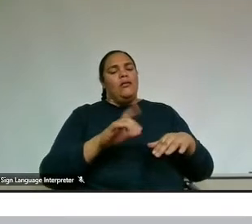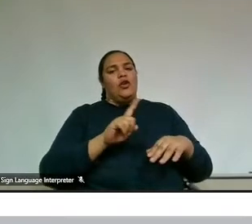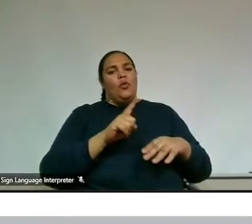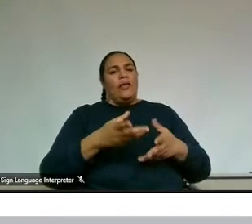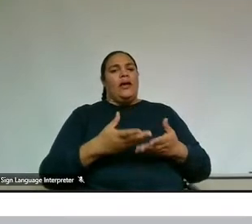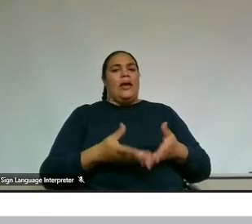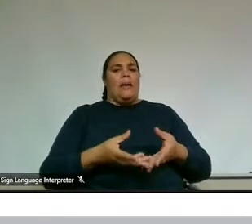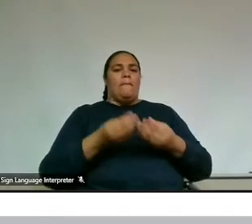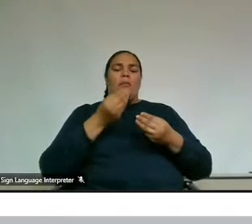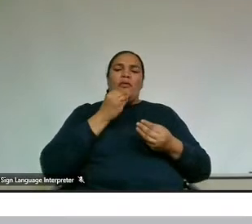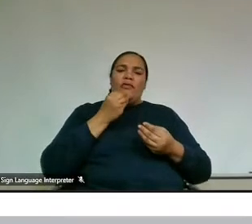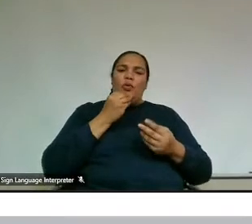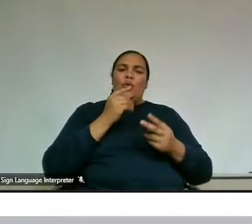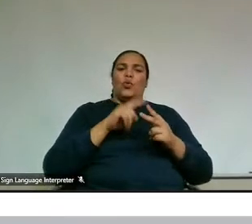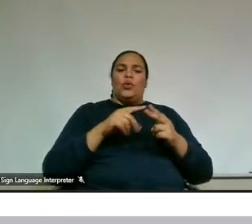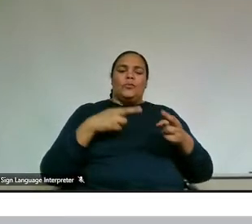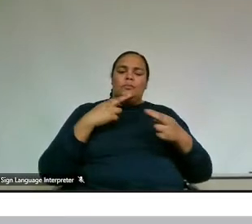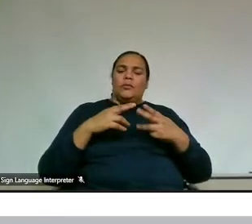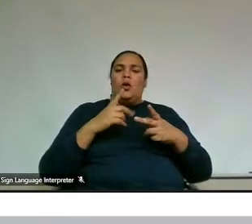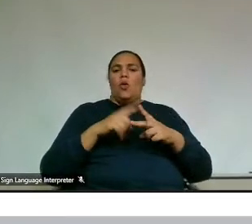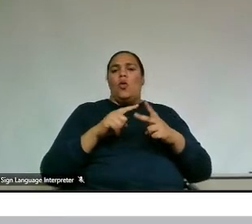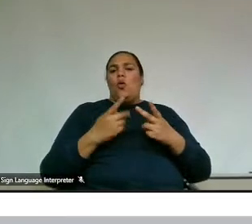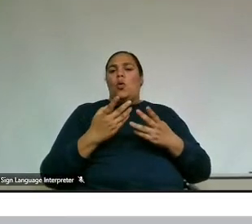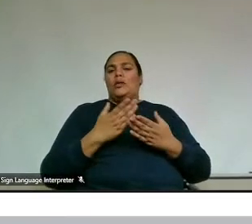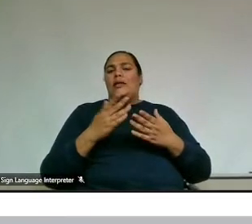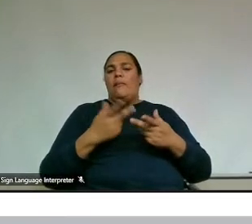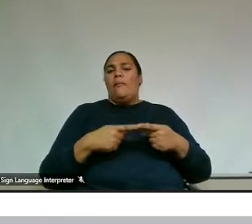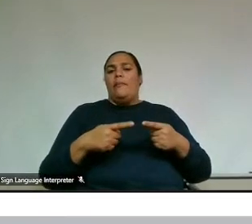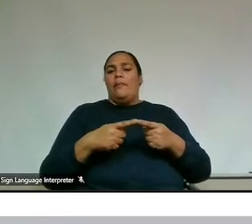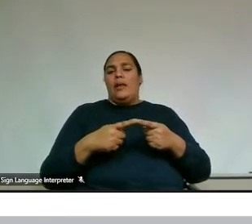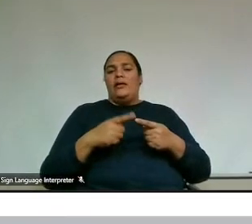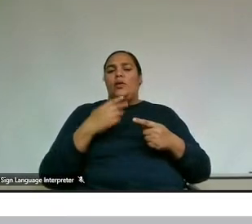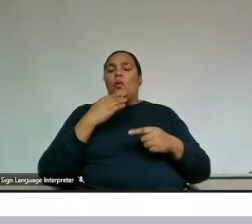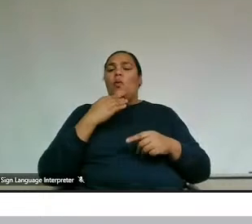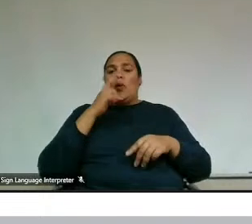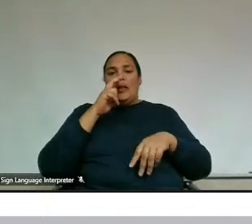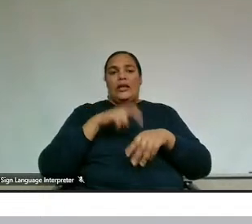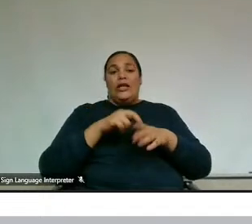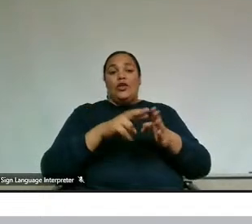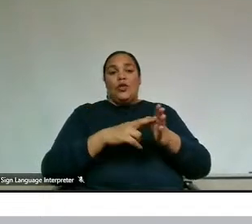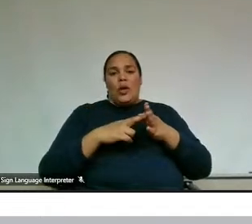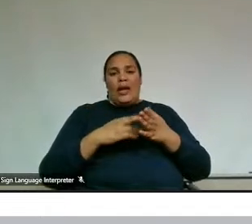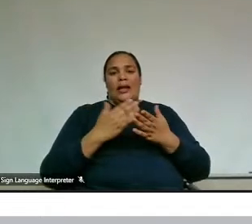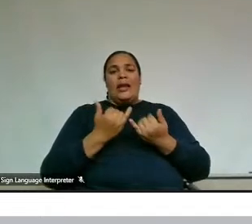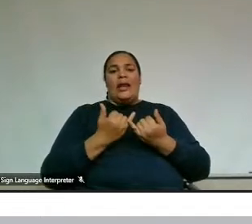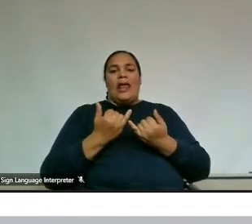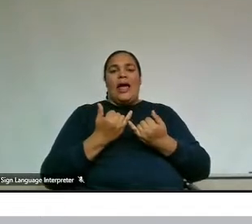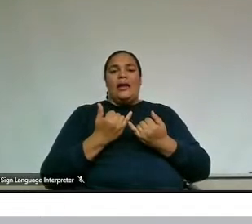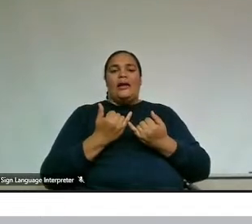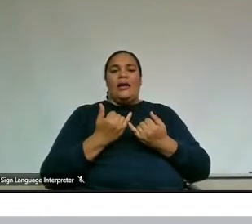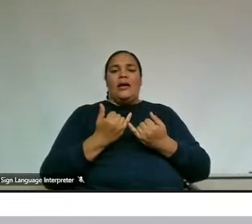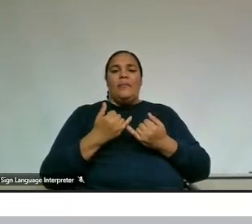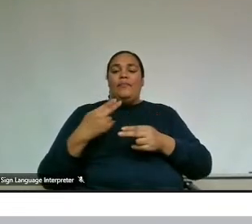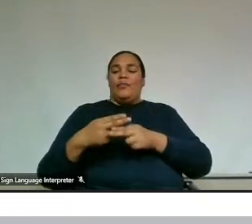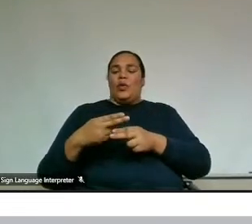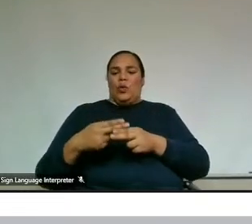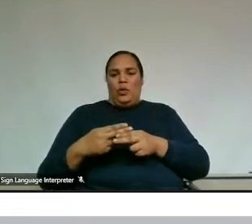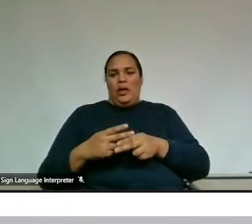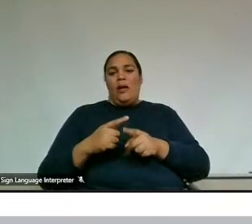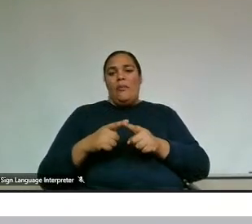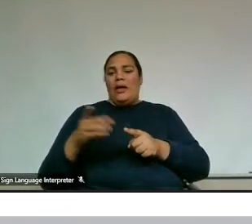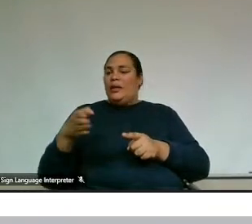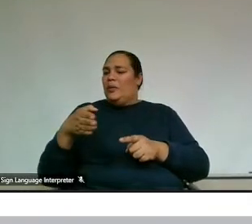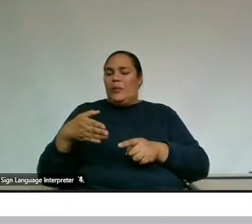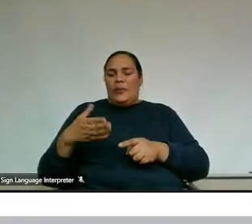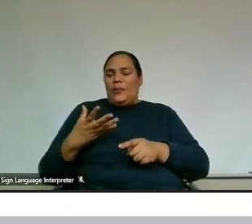obtain food and even some places they desperately required some sort of ablution facilities, which there is